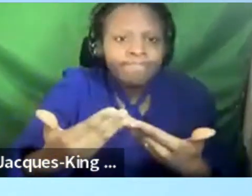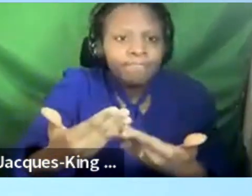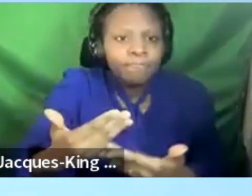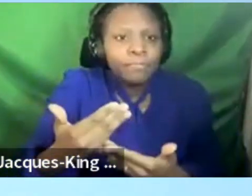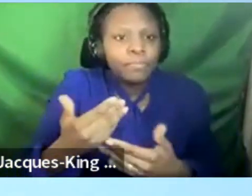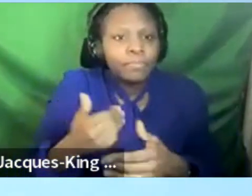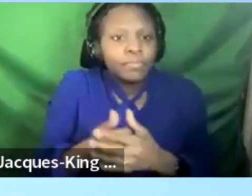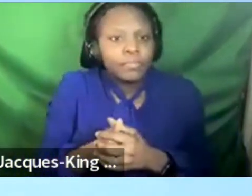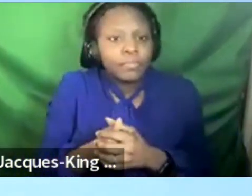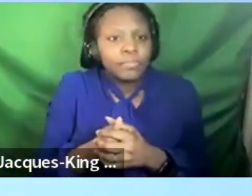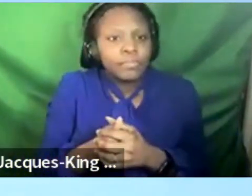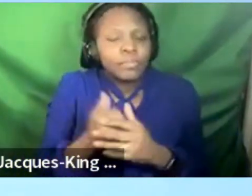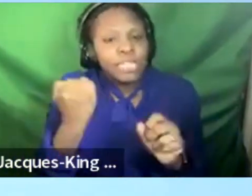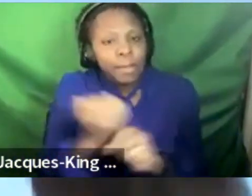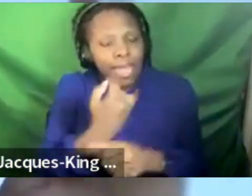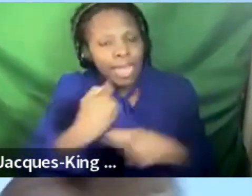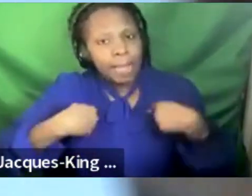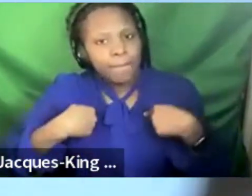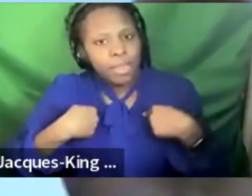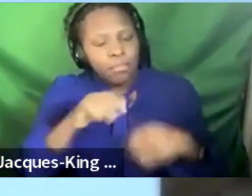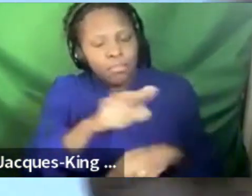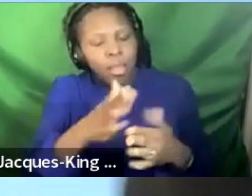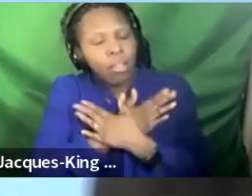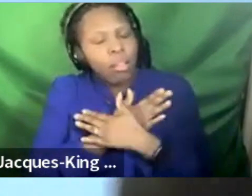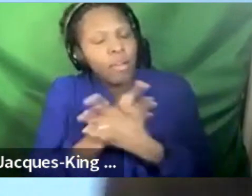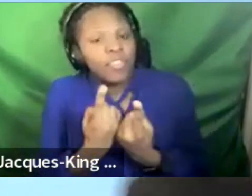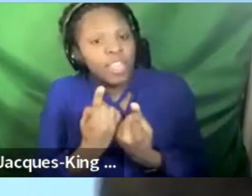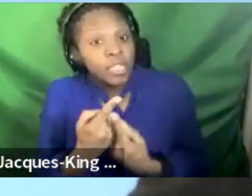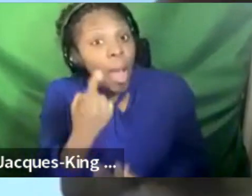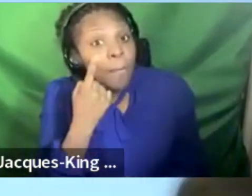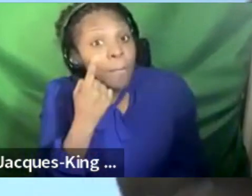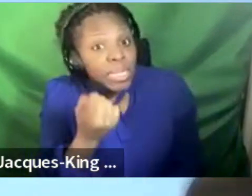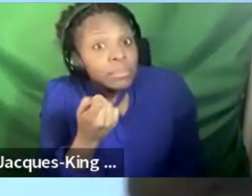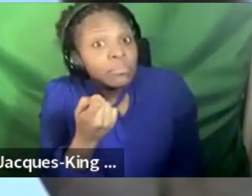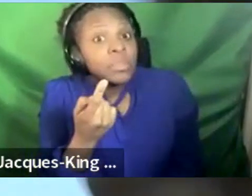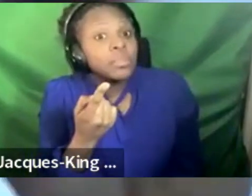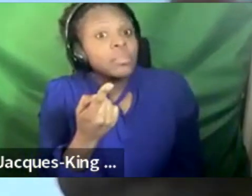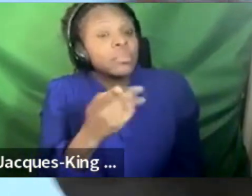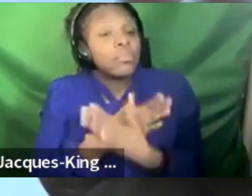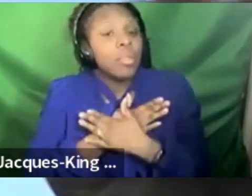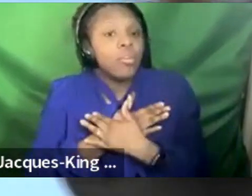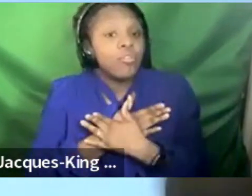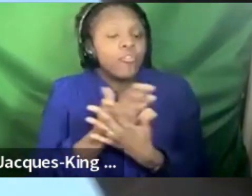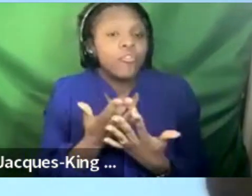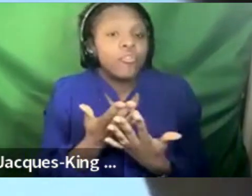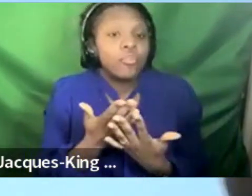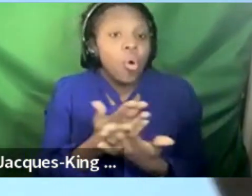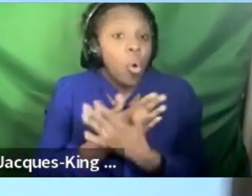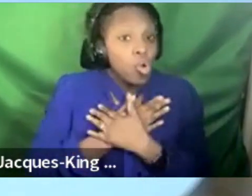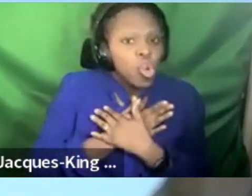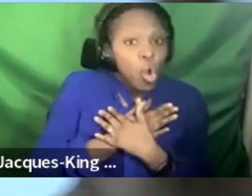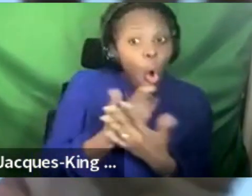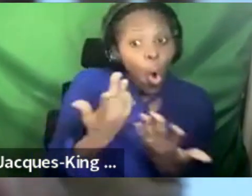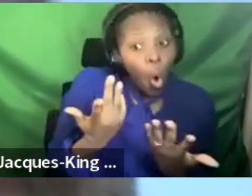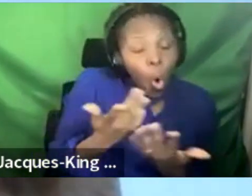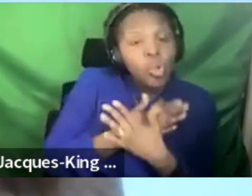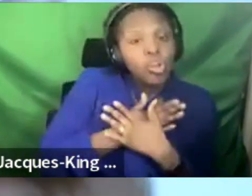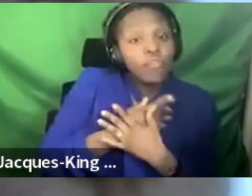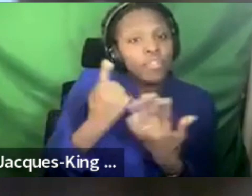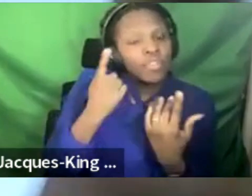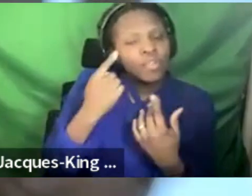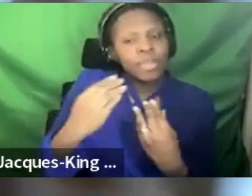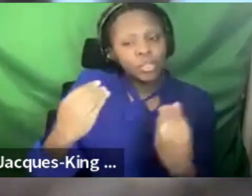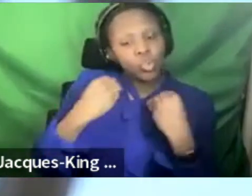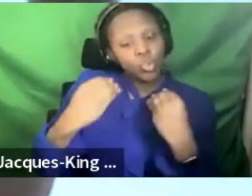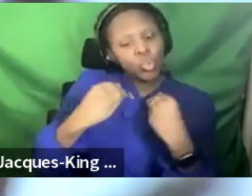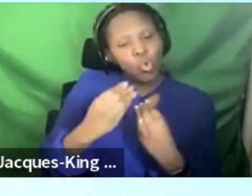about that. And then having to get over my judgment of the character or the piece or the dialogue and find a way that